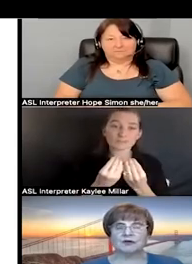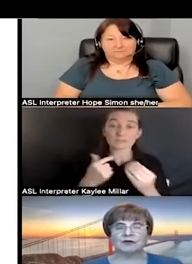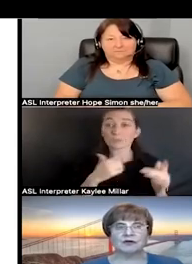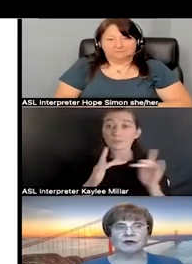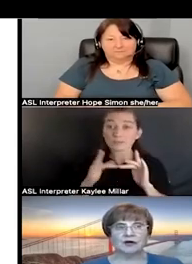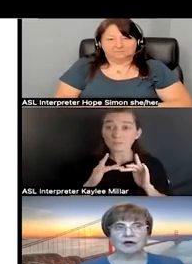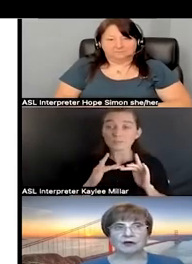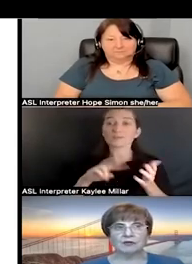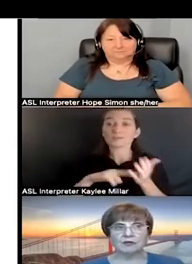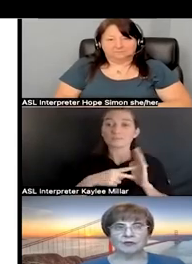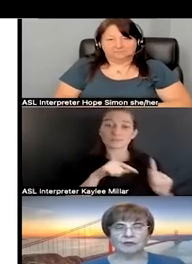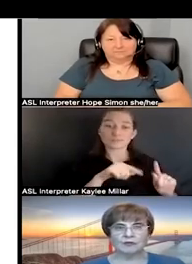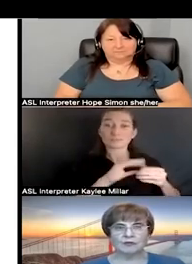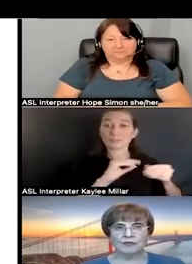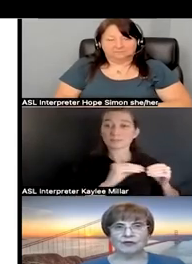you are,